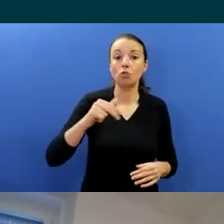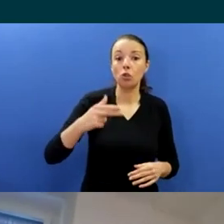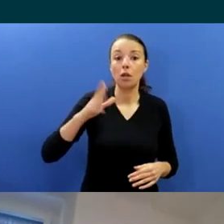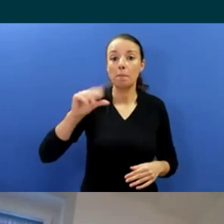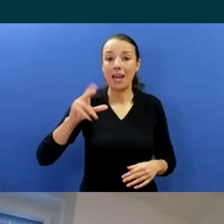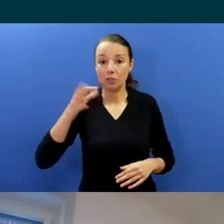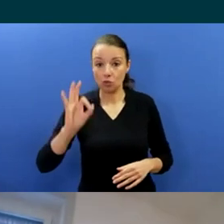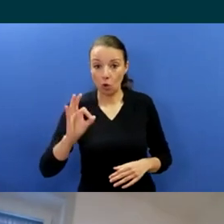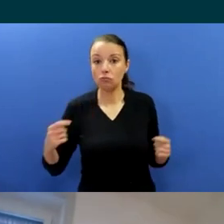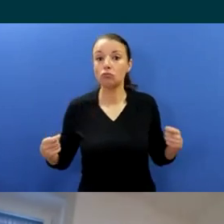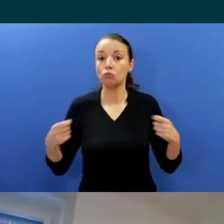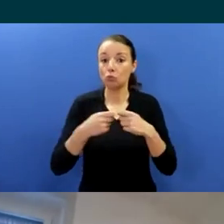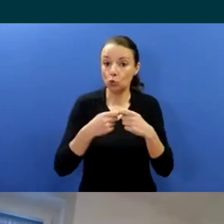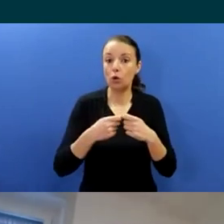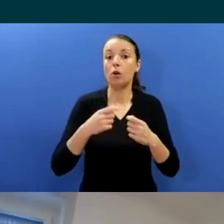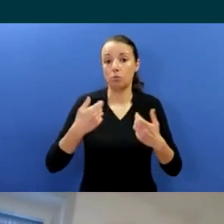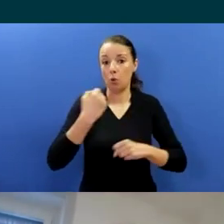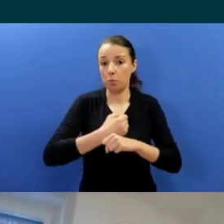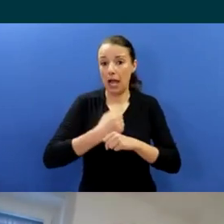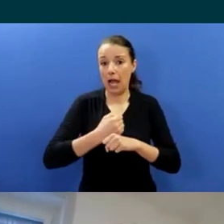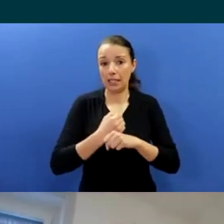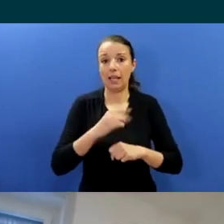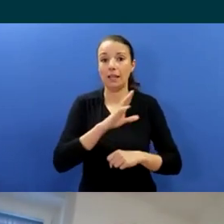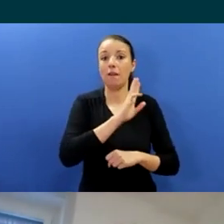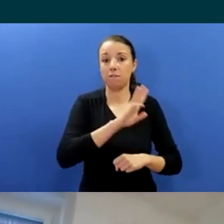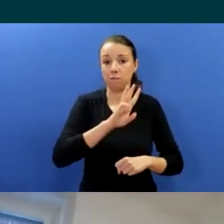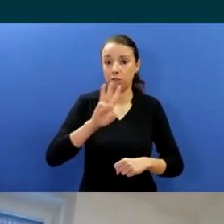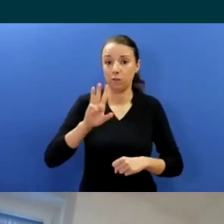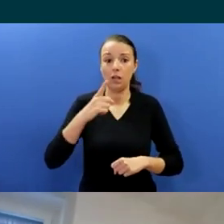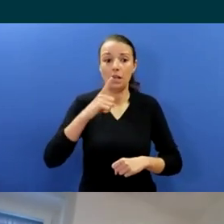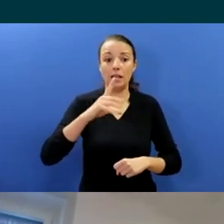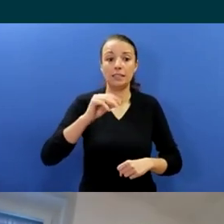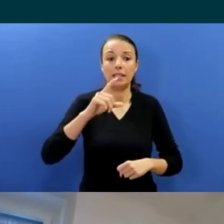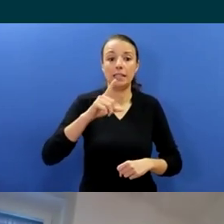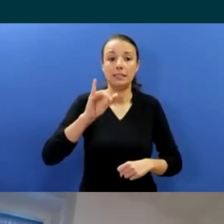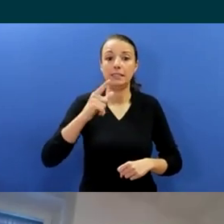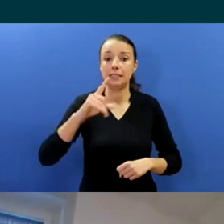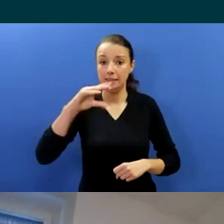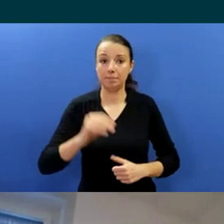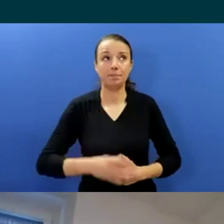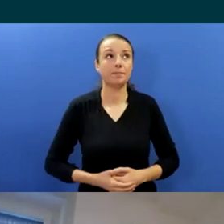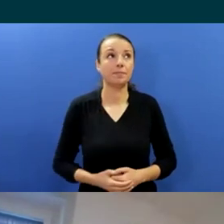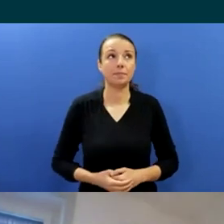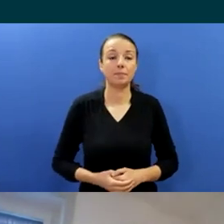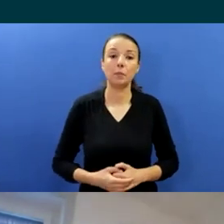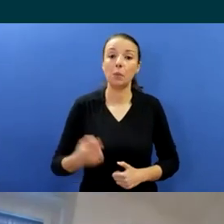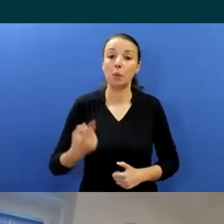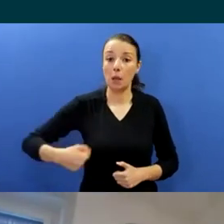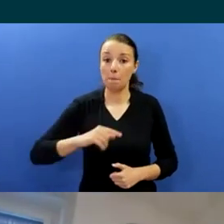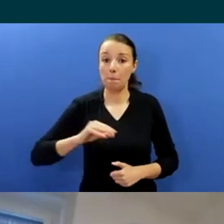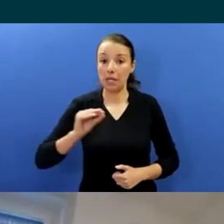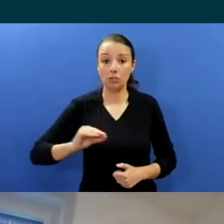as a city, we do not have a Decidim license yet, but we were able then to